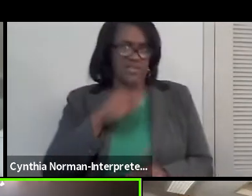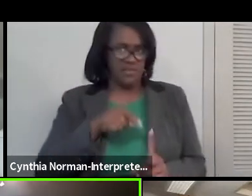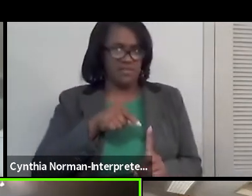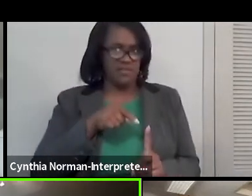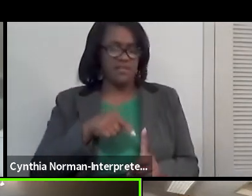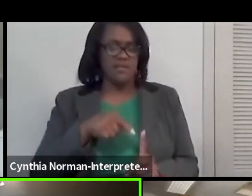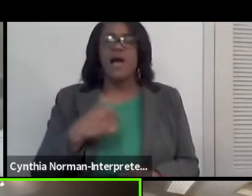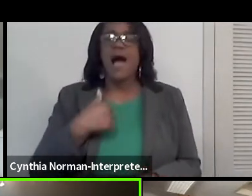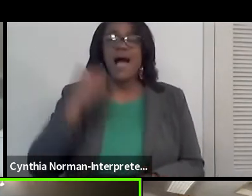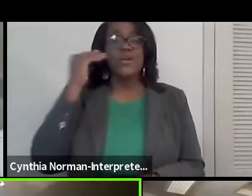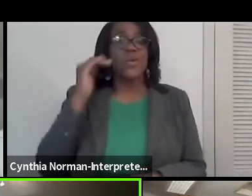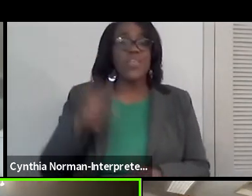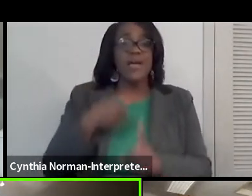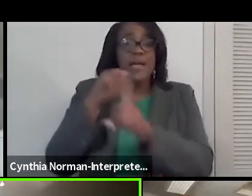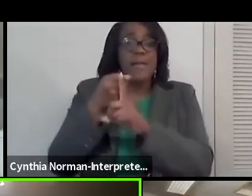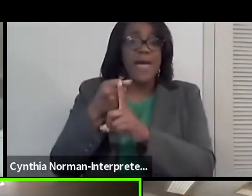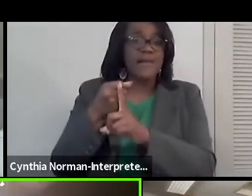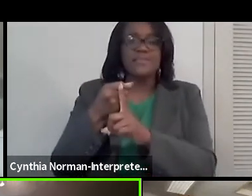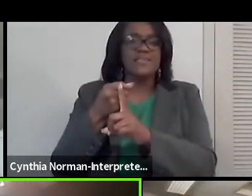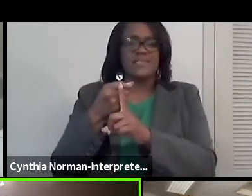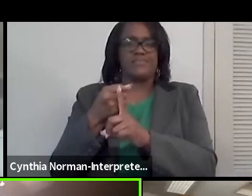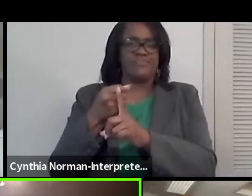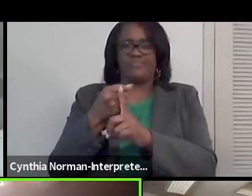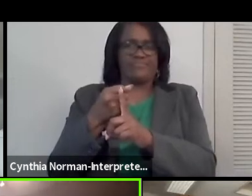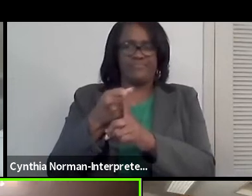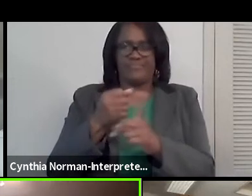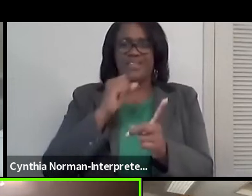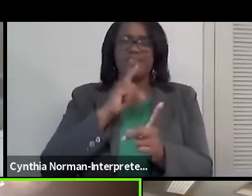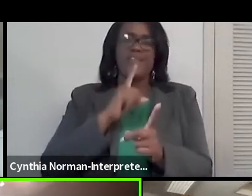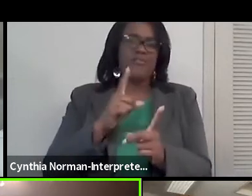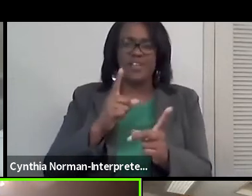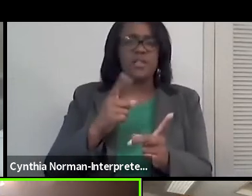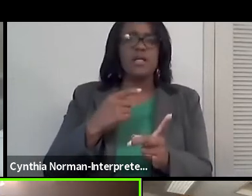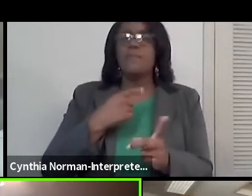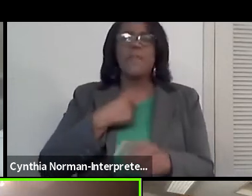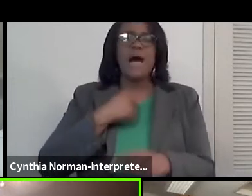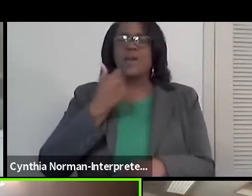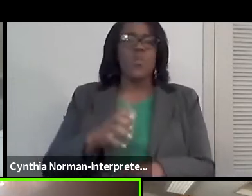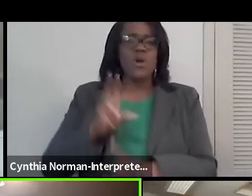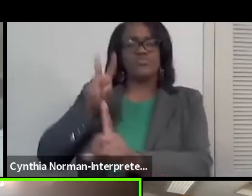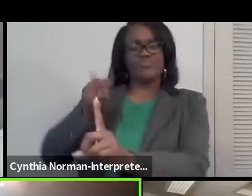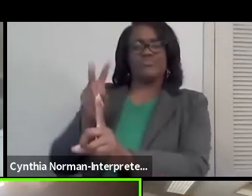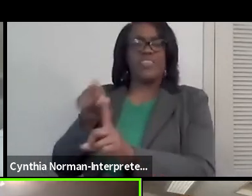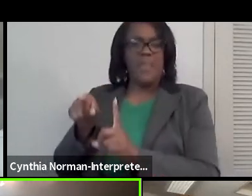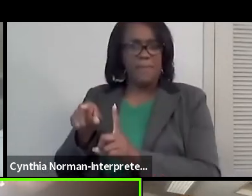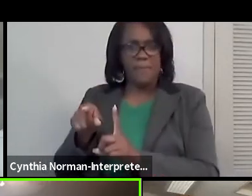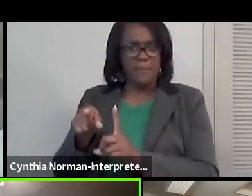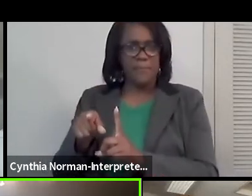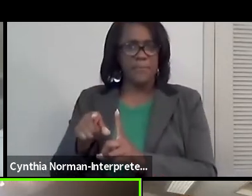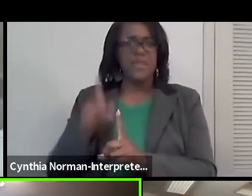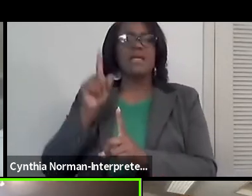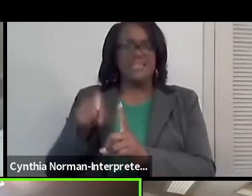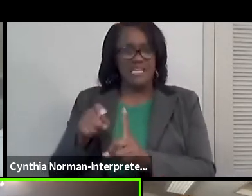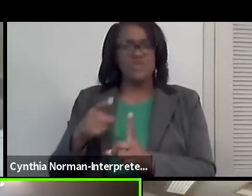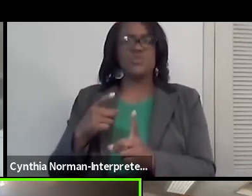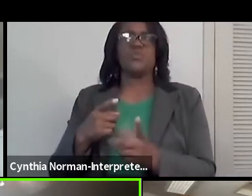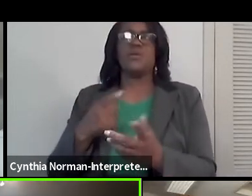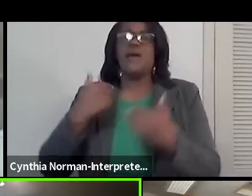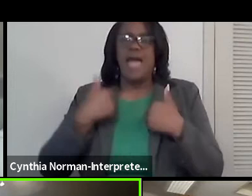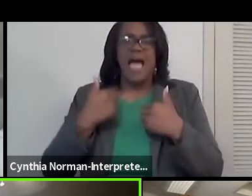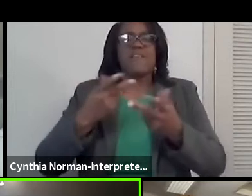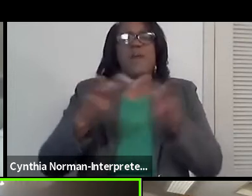this impact is widely exaggerated, does not mean that I need to invalidate what that person is experiencing with this animal. So you need to come from a place of